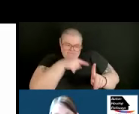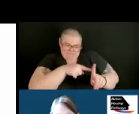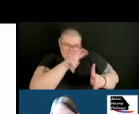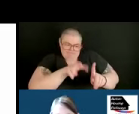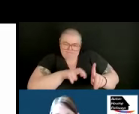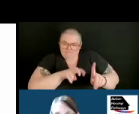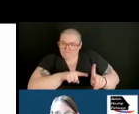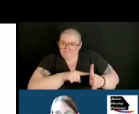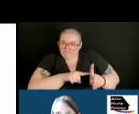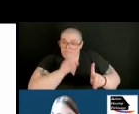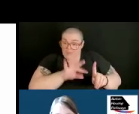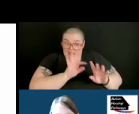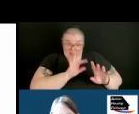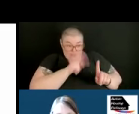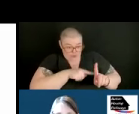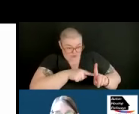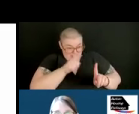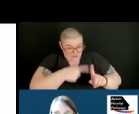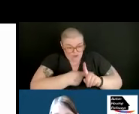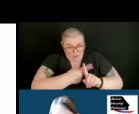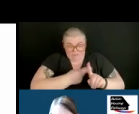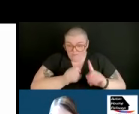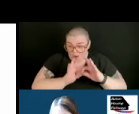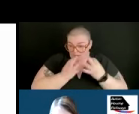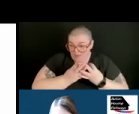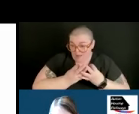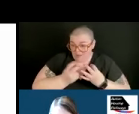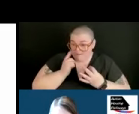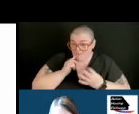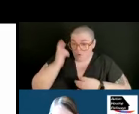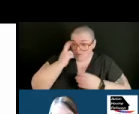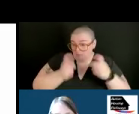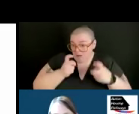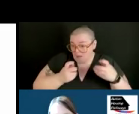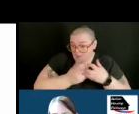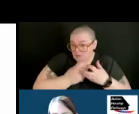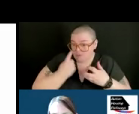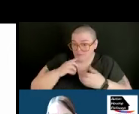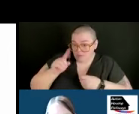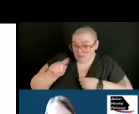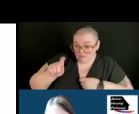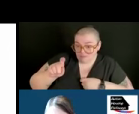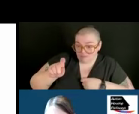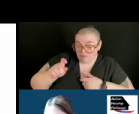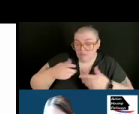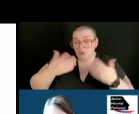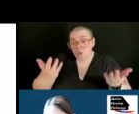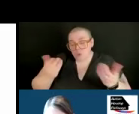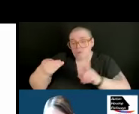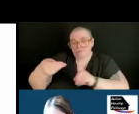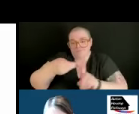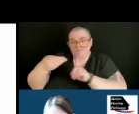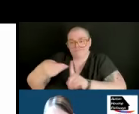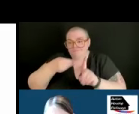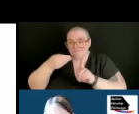family member need to rent from family as a reasonable accommodation for disability? If so, a portable voucher may be the only